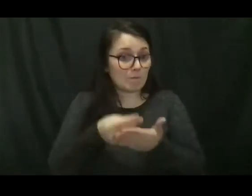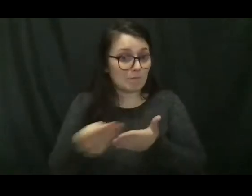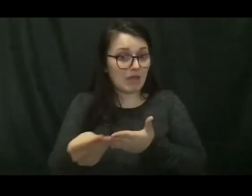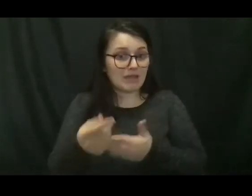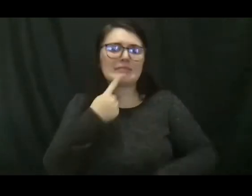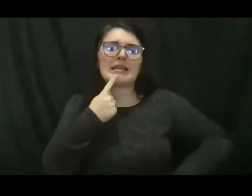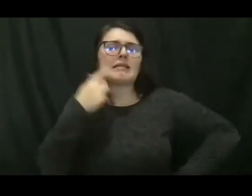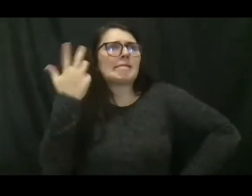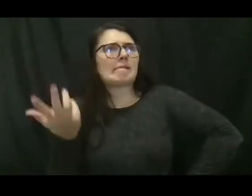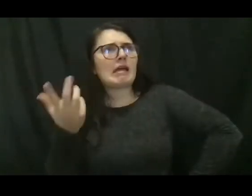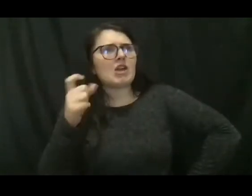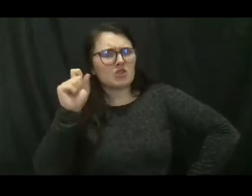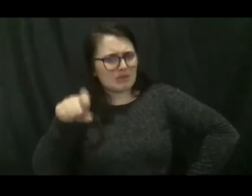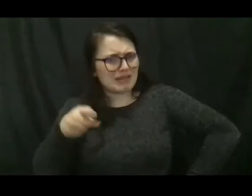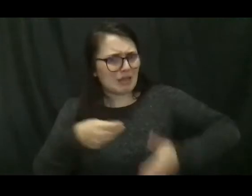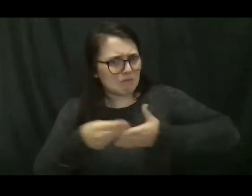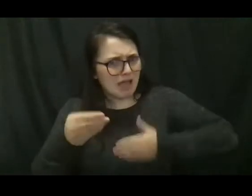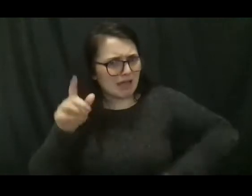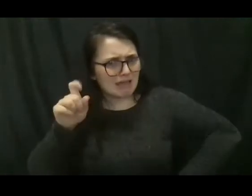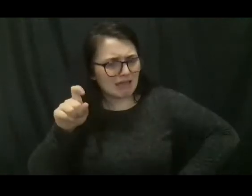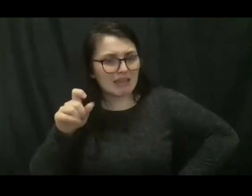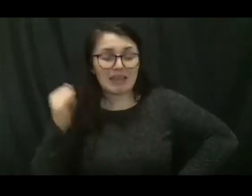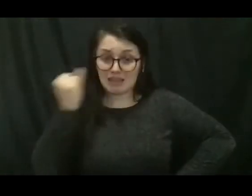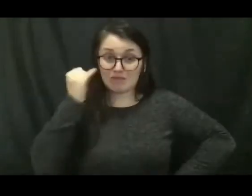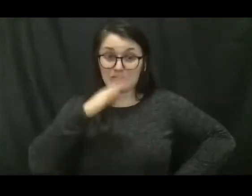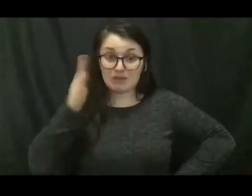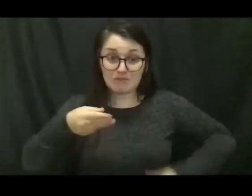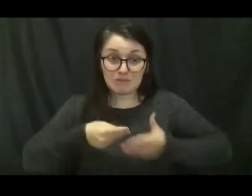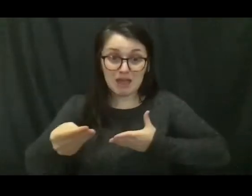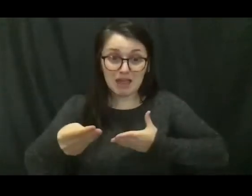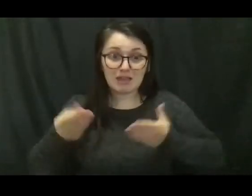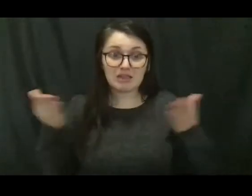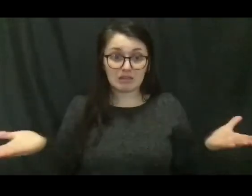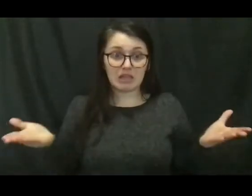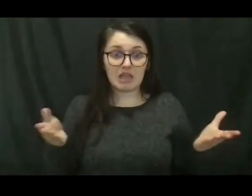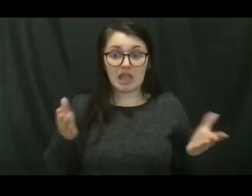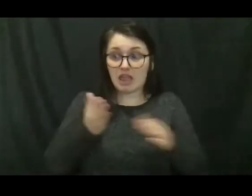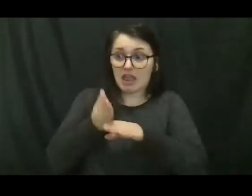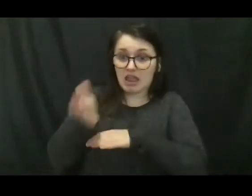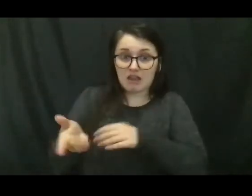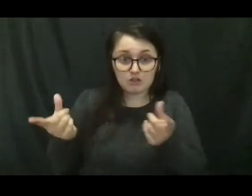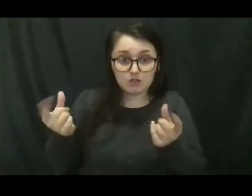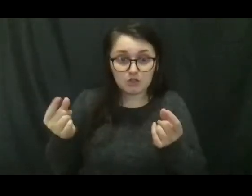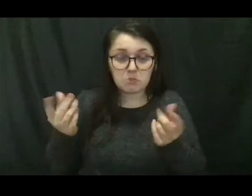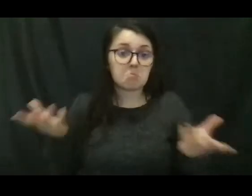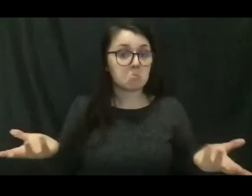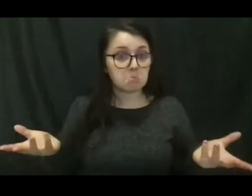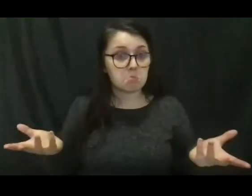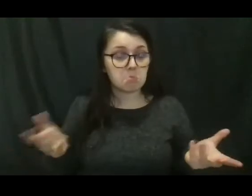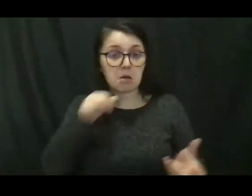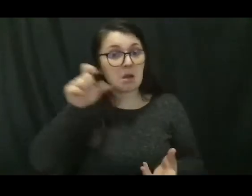really need to buy this? And if you never buy it, you never have to think about what you're going to do with it when you're done using it.